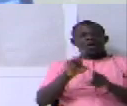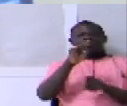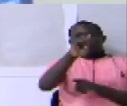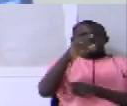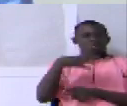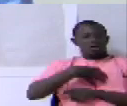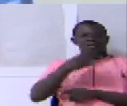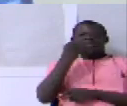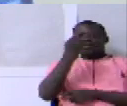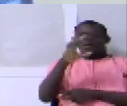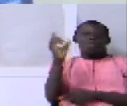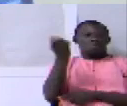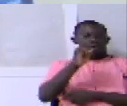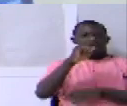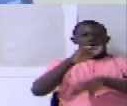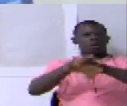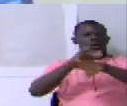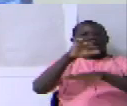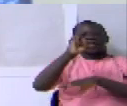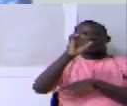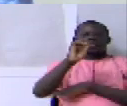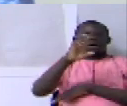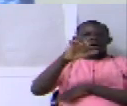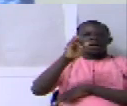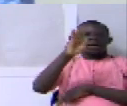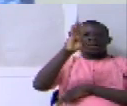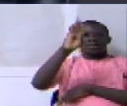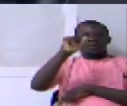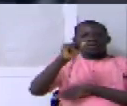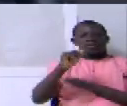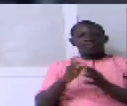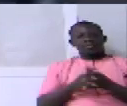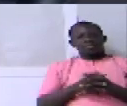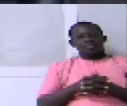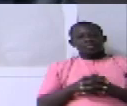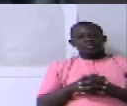have to say to him? Ebe muna soto woto ebe muna fala Soriba ye.